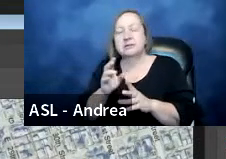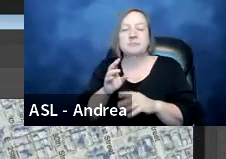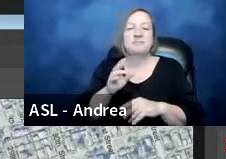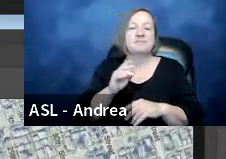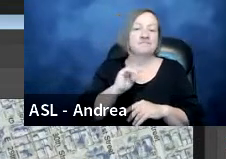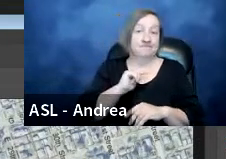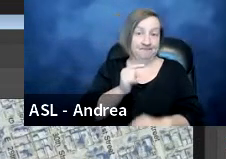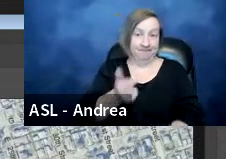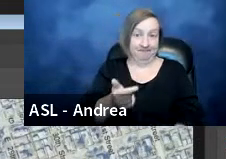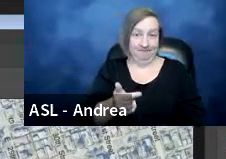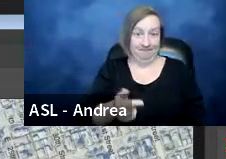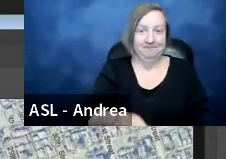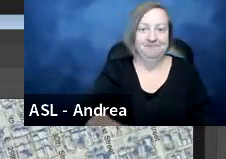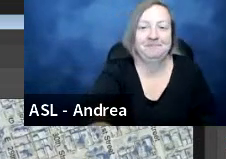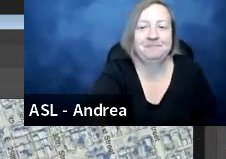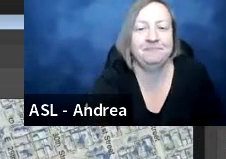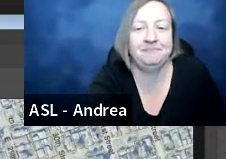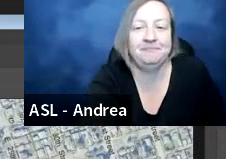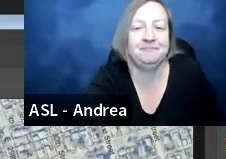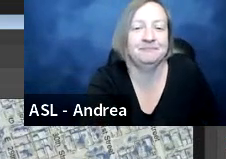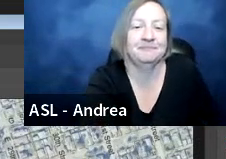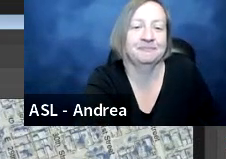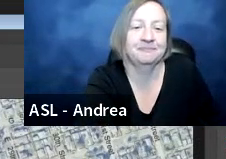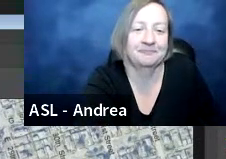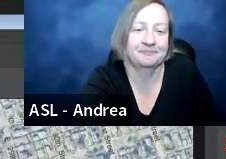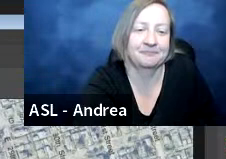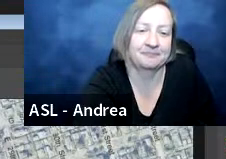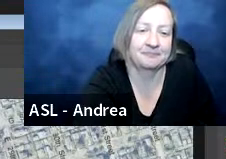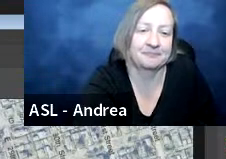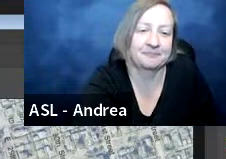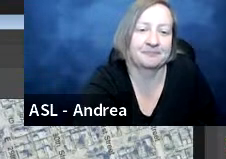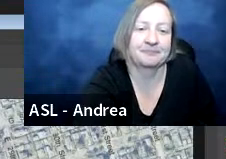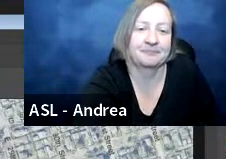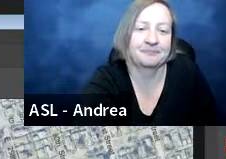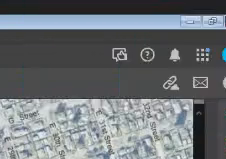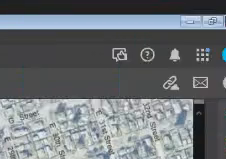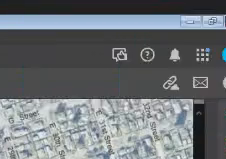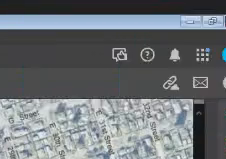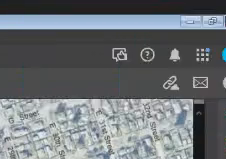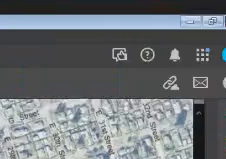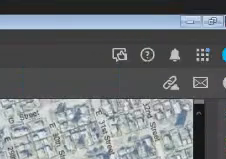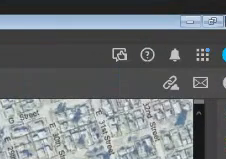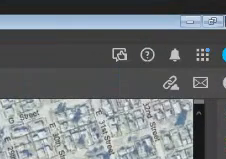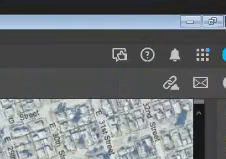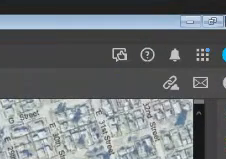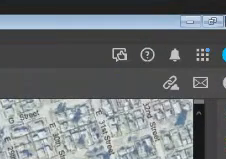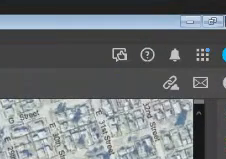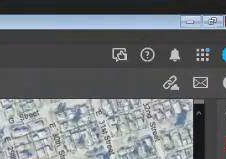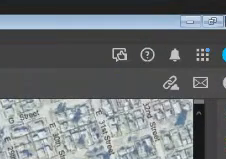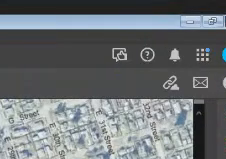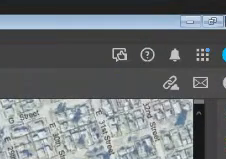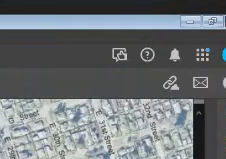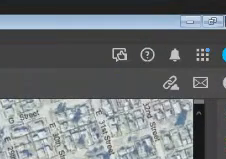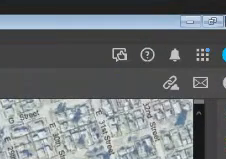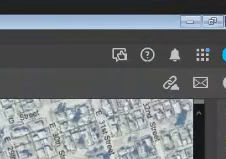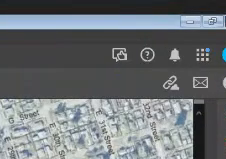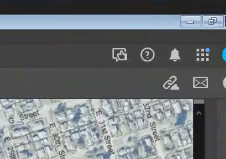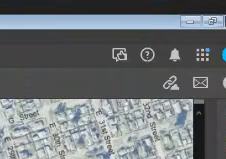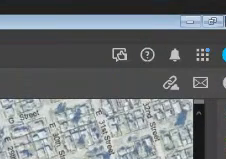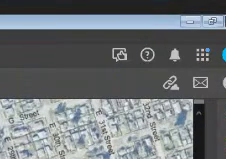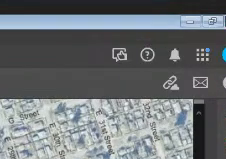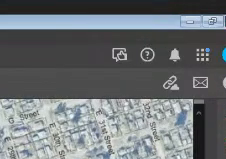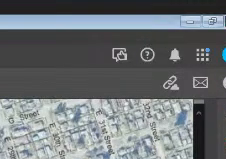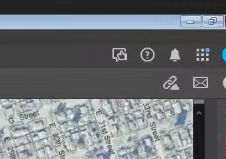Temporary areas of study are not reflected on this at this time. It's very difficult to show in this roll map